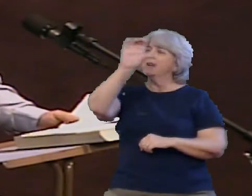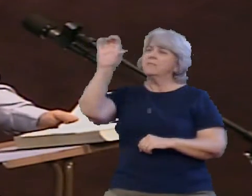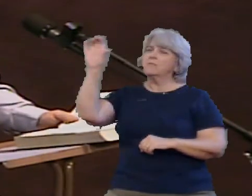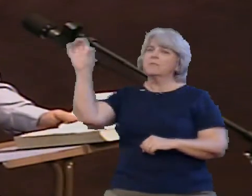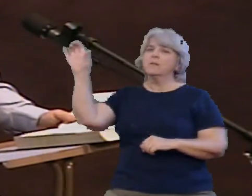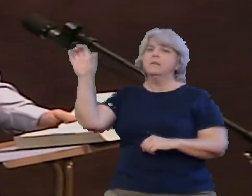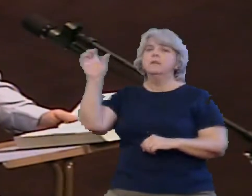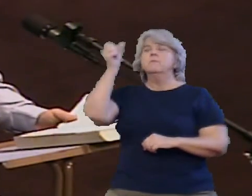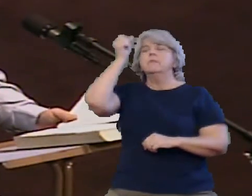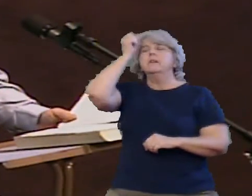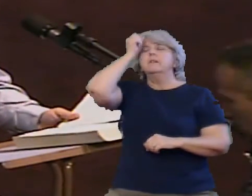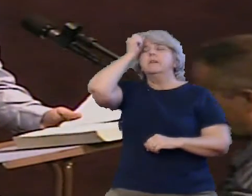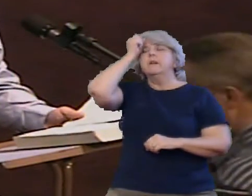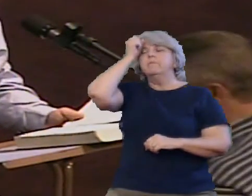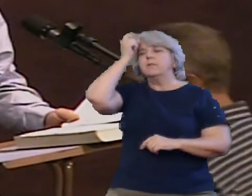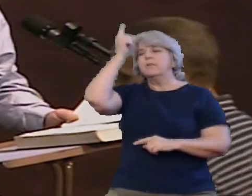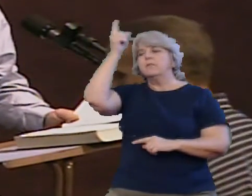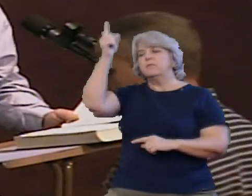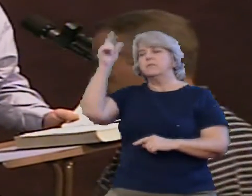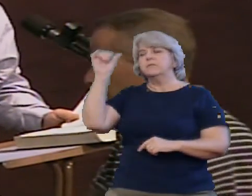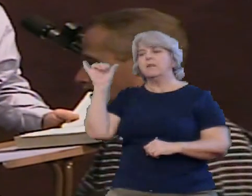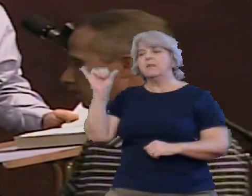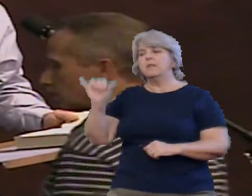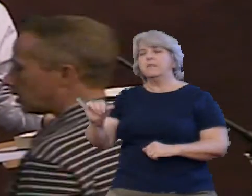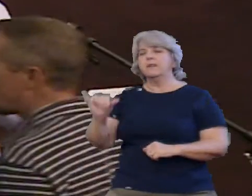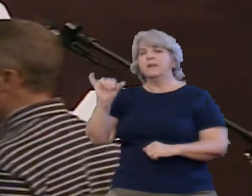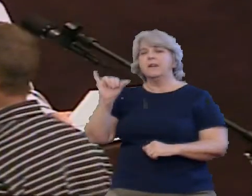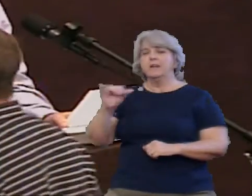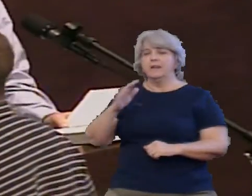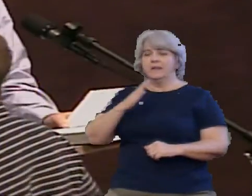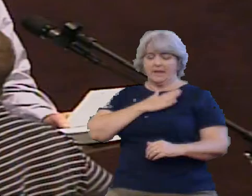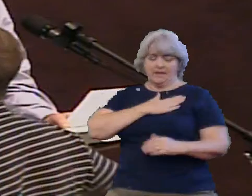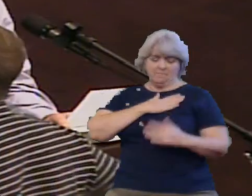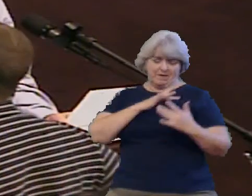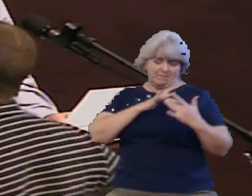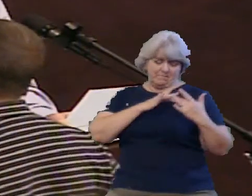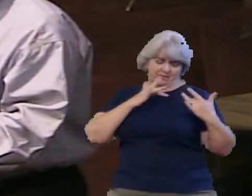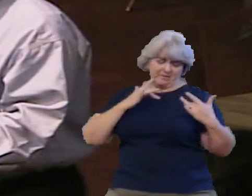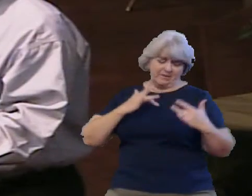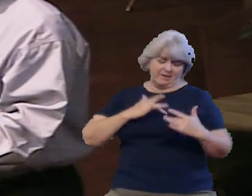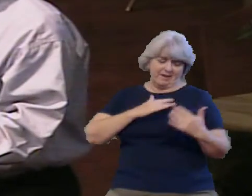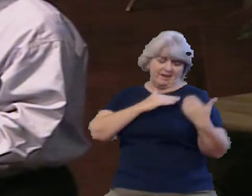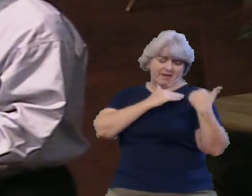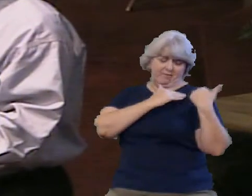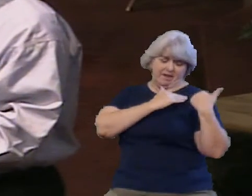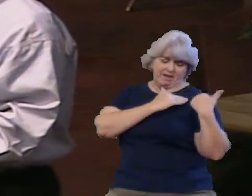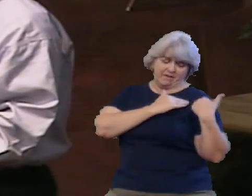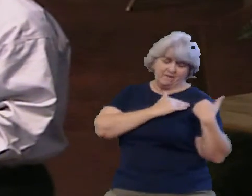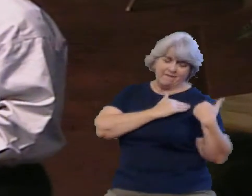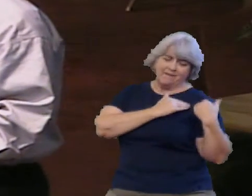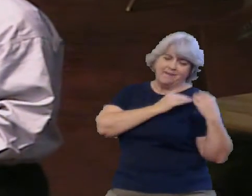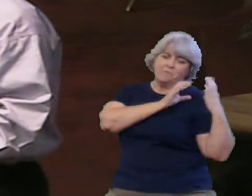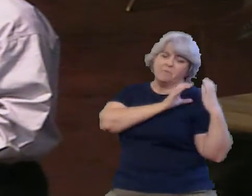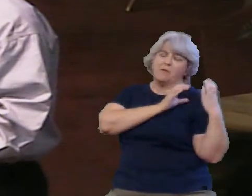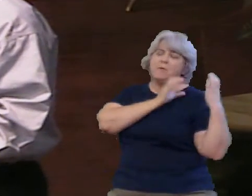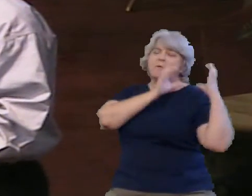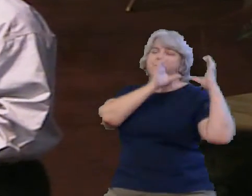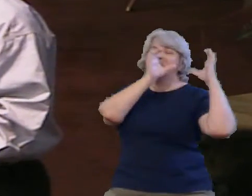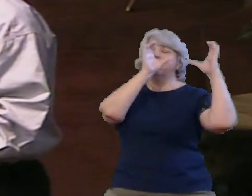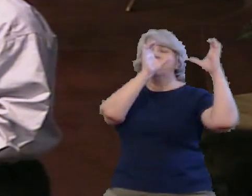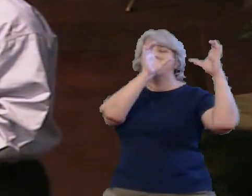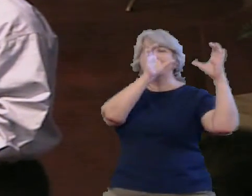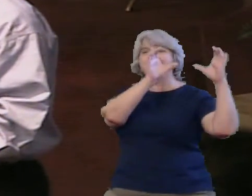At the cross, where I first saw the light, and the burden of my heart